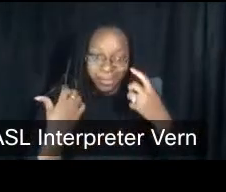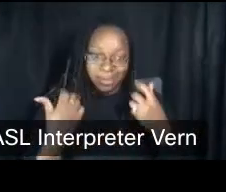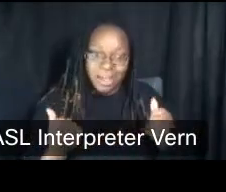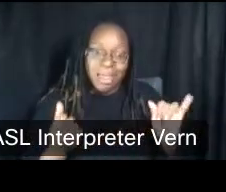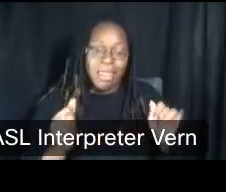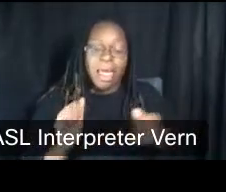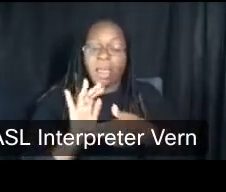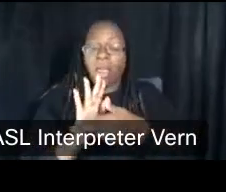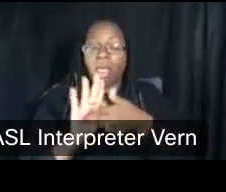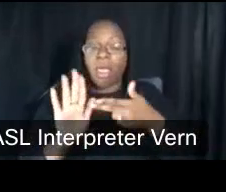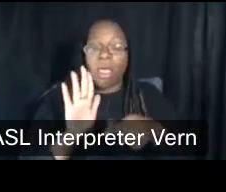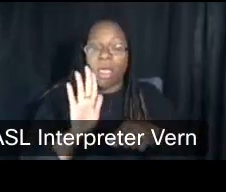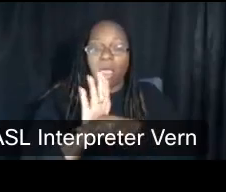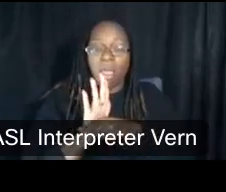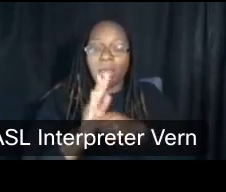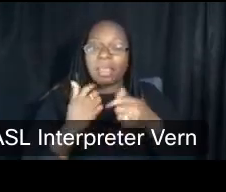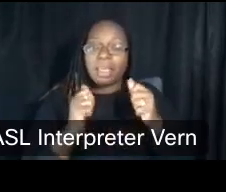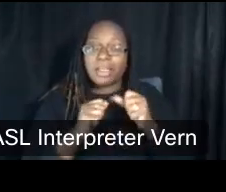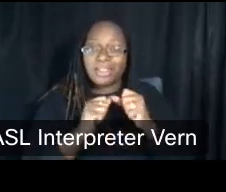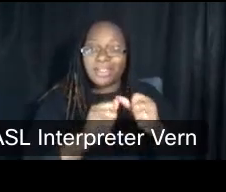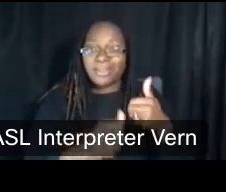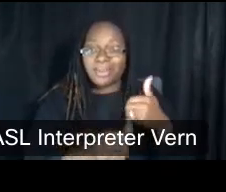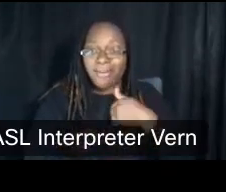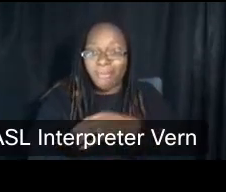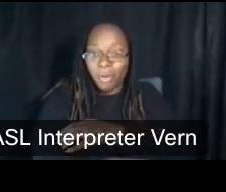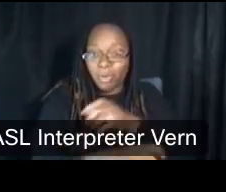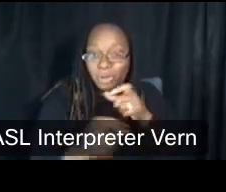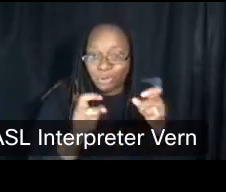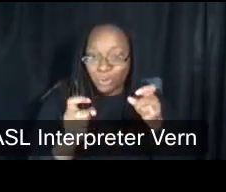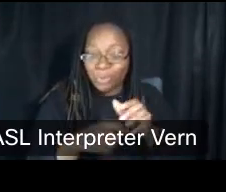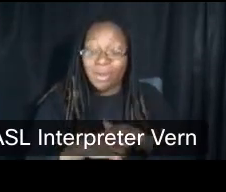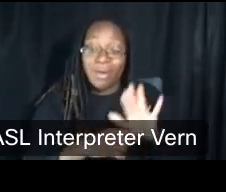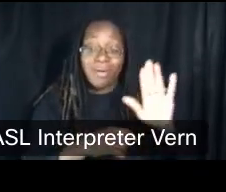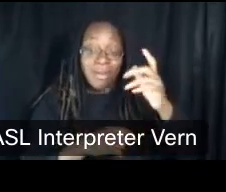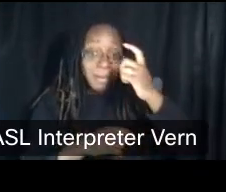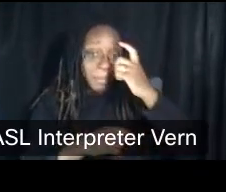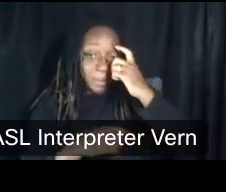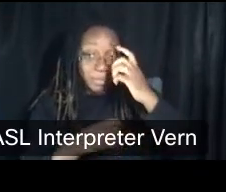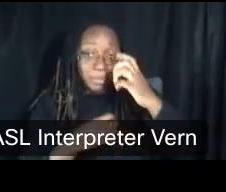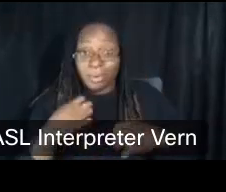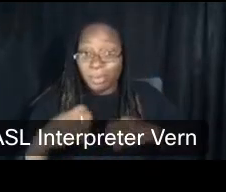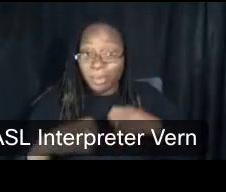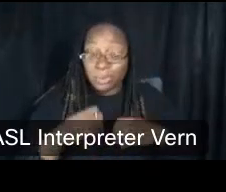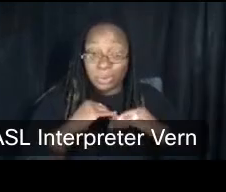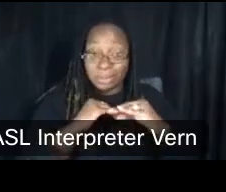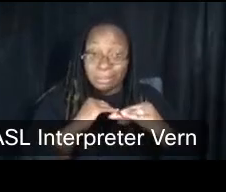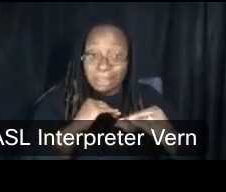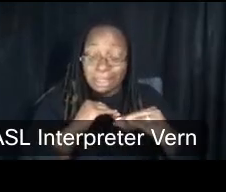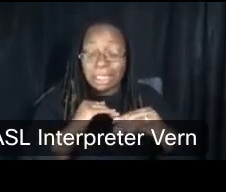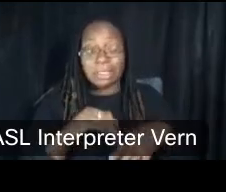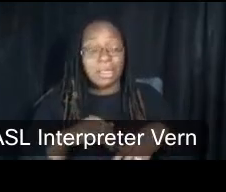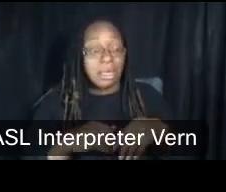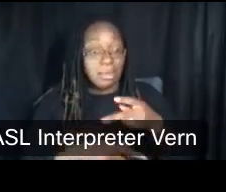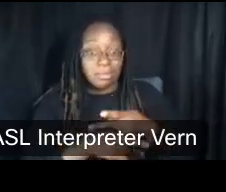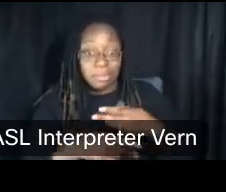control over a survivor, to undermine their mental and emotional stability and well-being, to exploit a